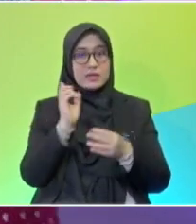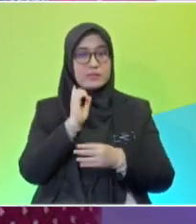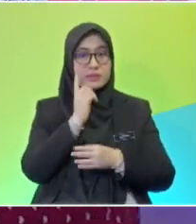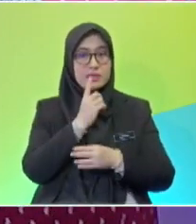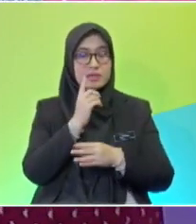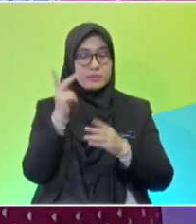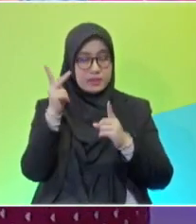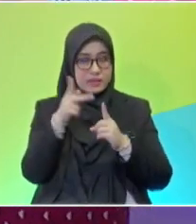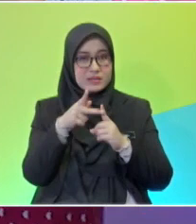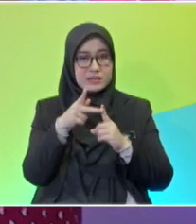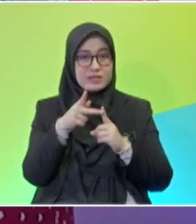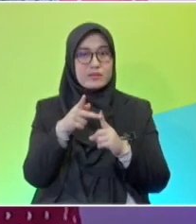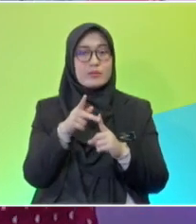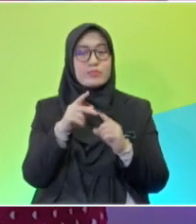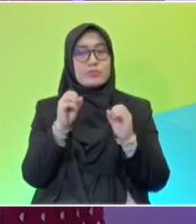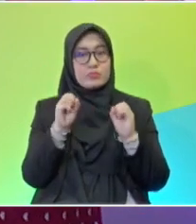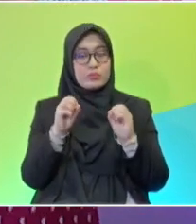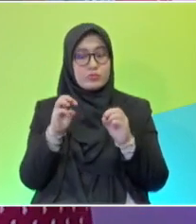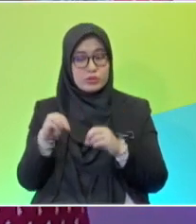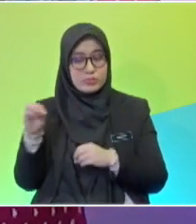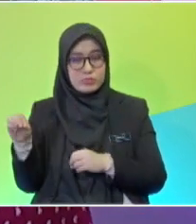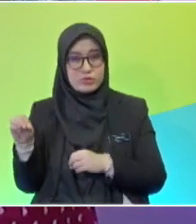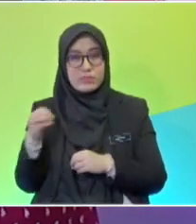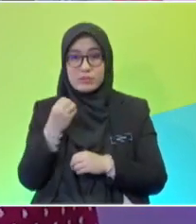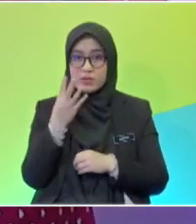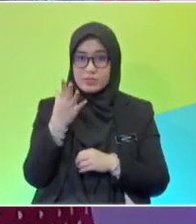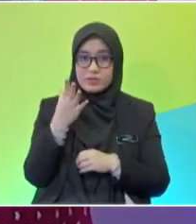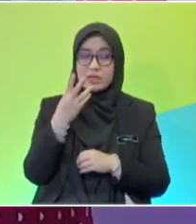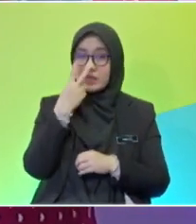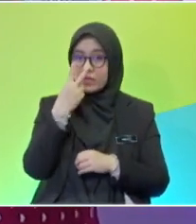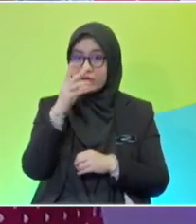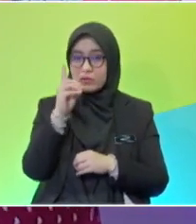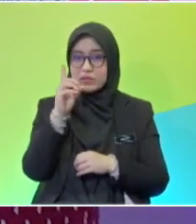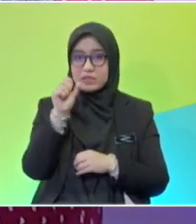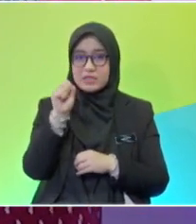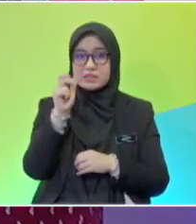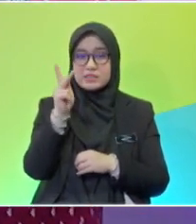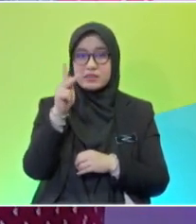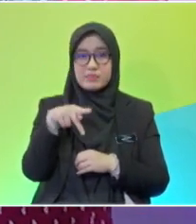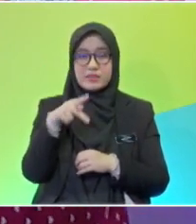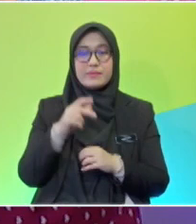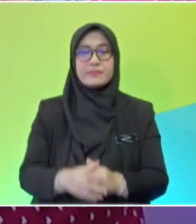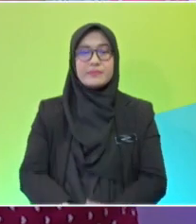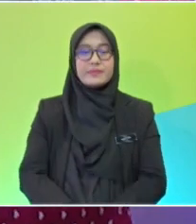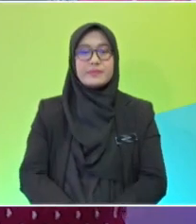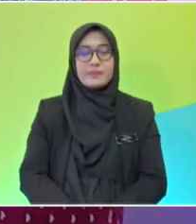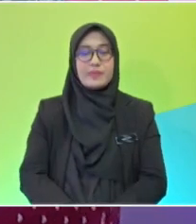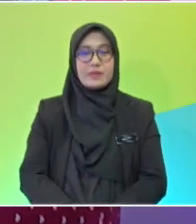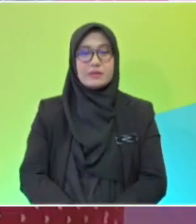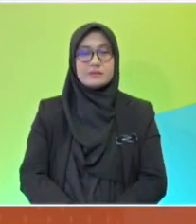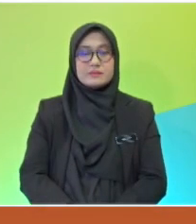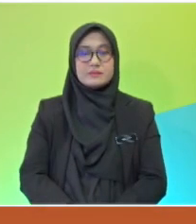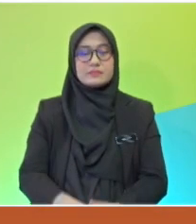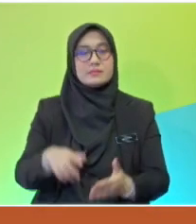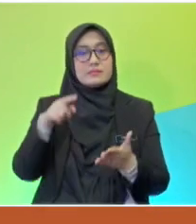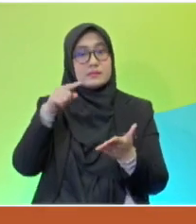Okay. Okay. Now, here is what I want to show everybody to make it really clear. This